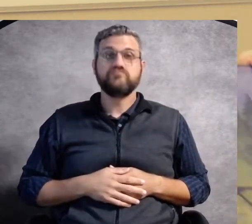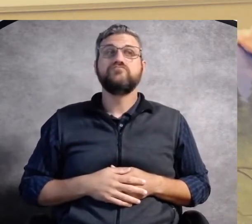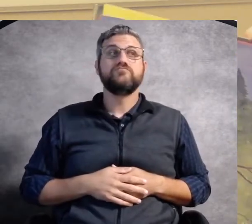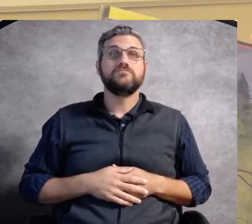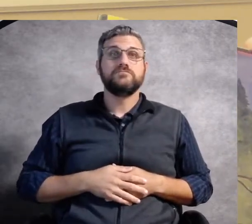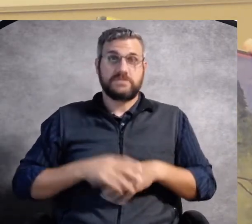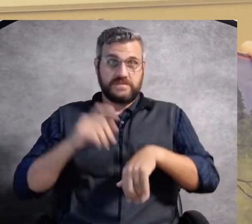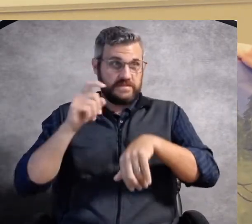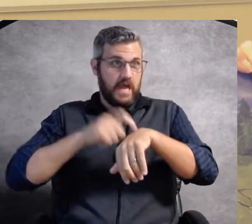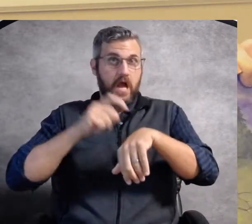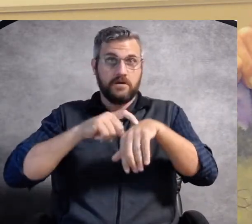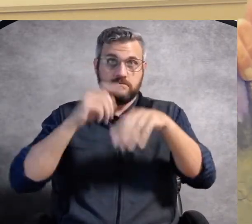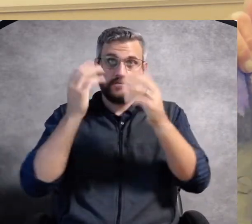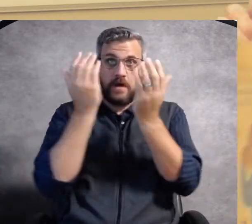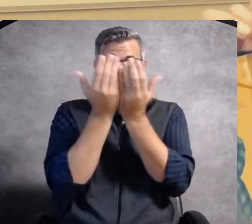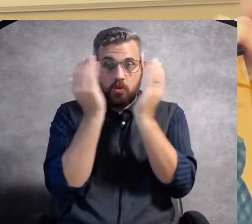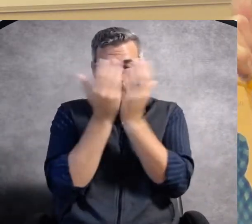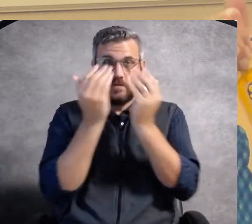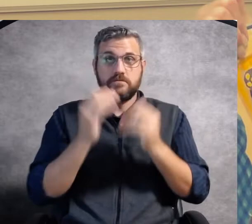It was Halloween.